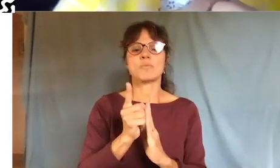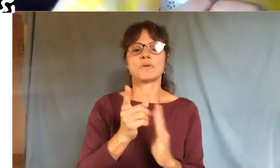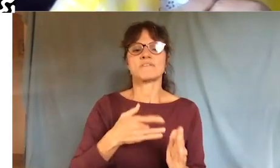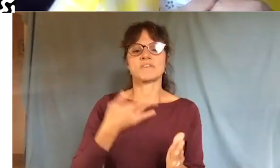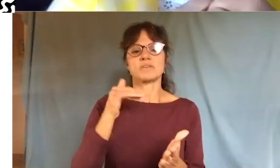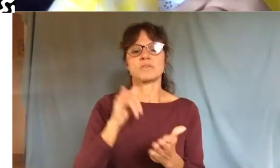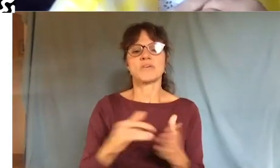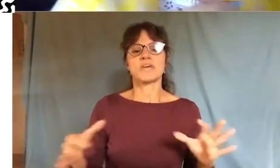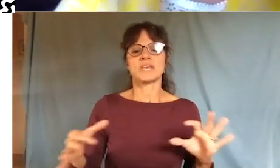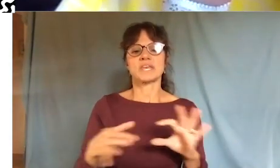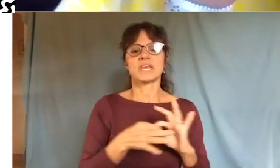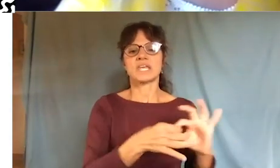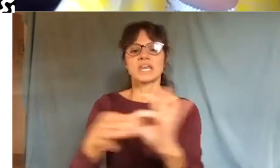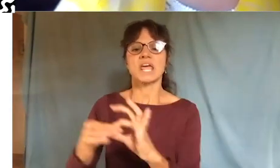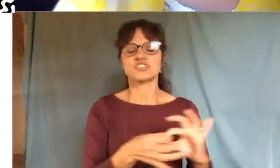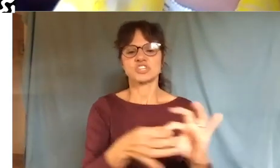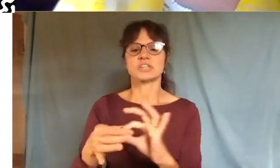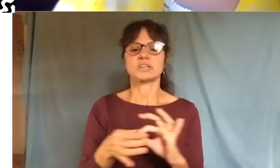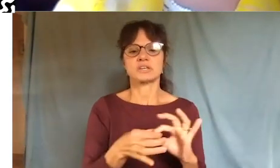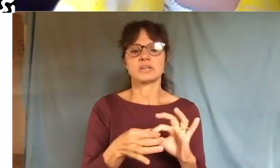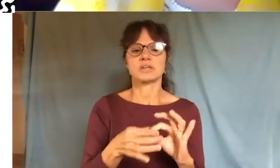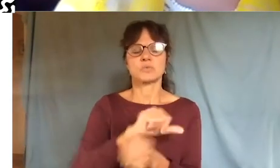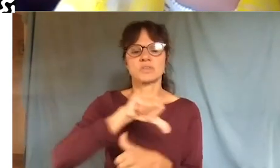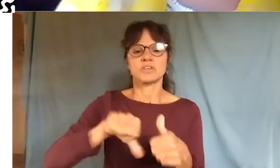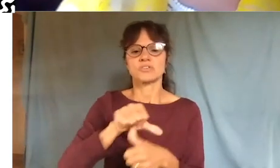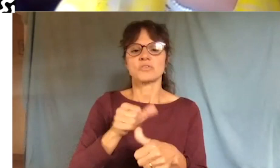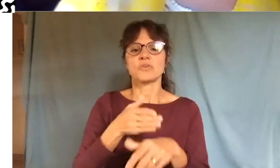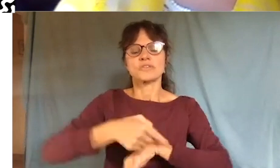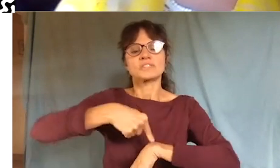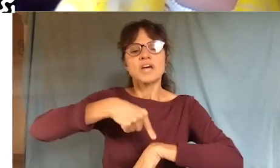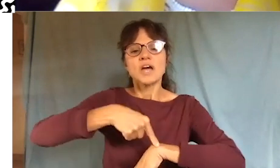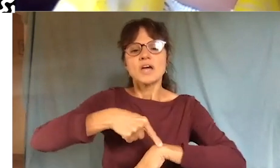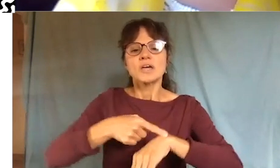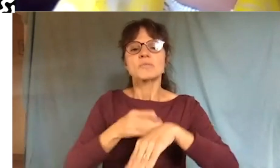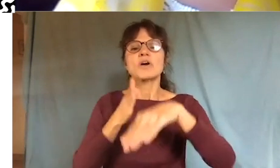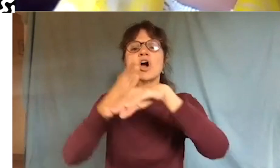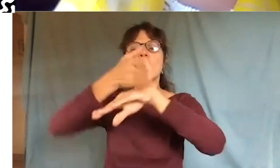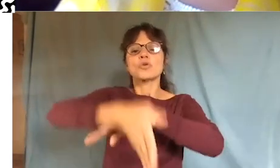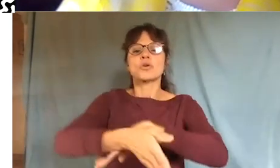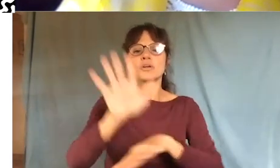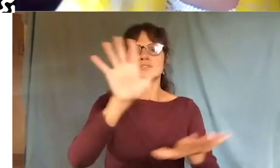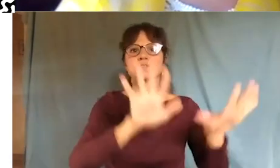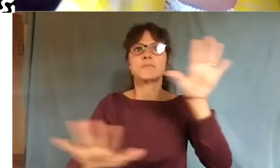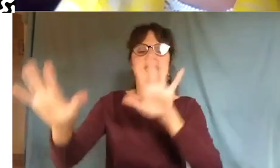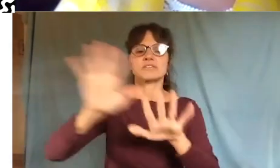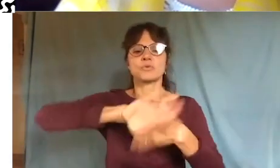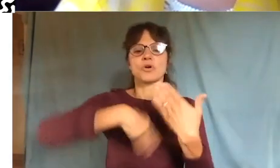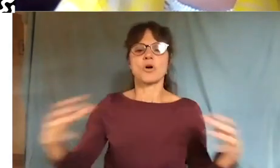that connection that we have with one another across time and across space. We're all here